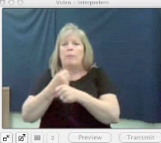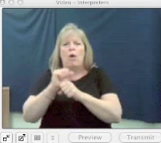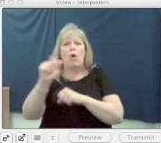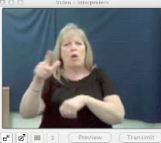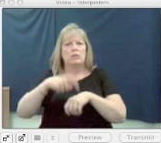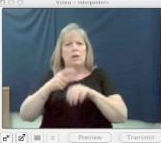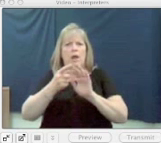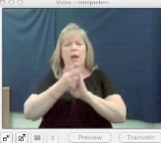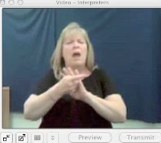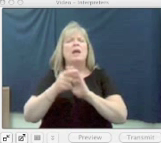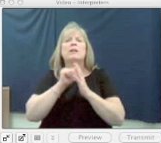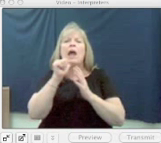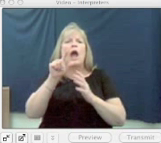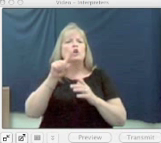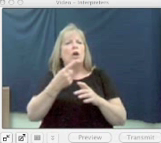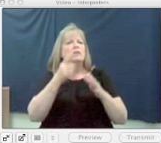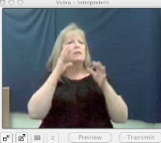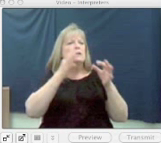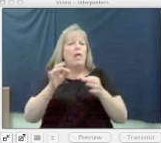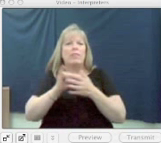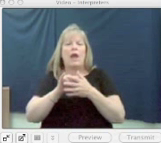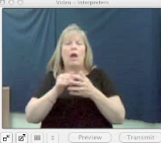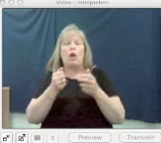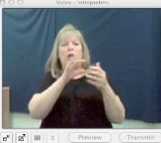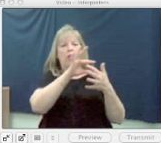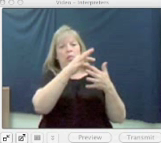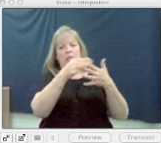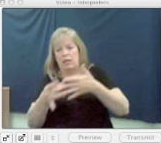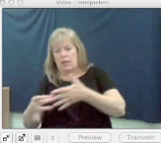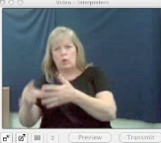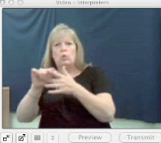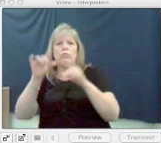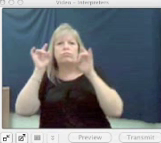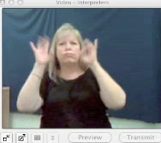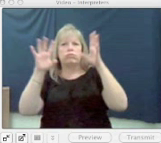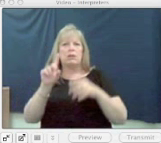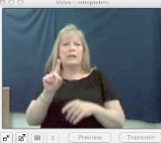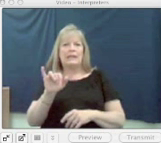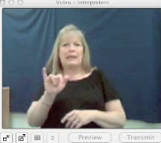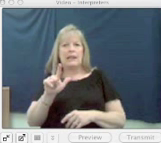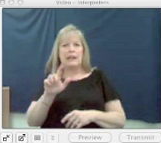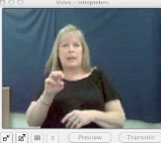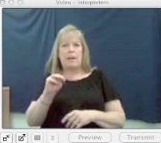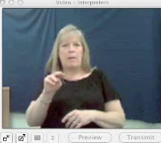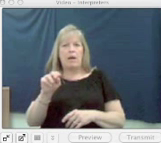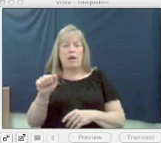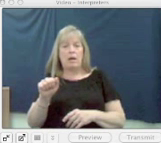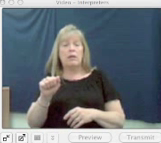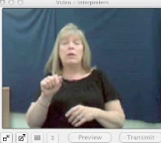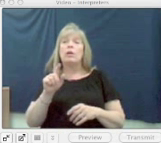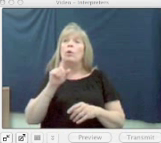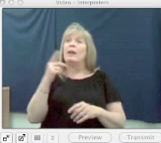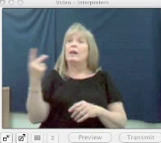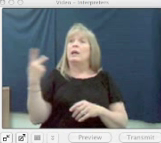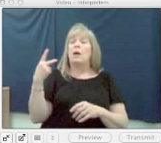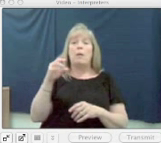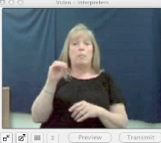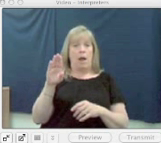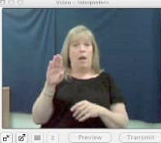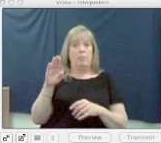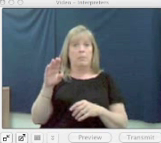dilemmas. That's a very different way of looking at ethics. As a matter of fact, Bob and I recently had published an